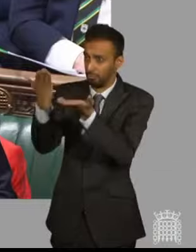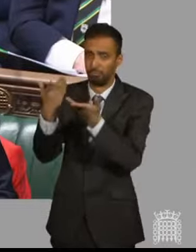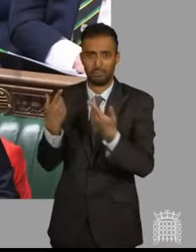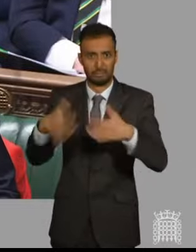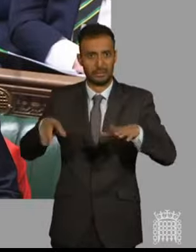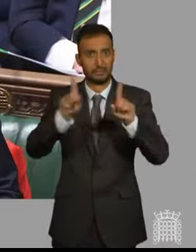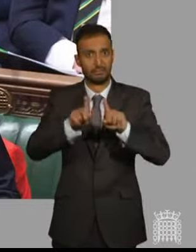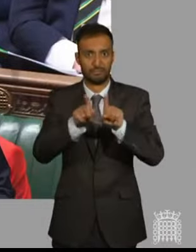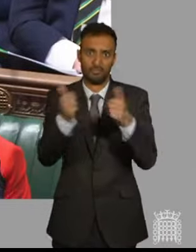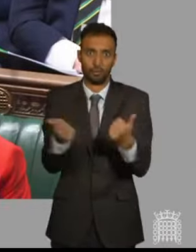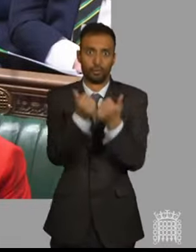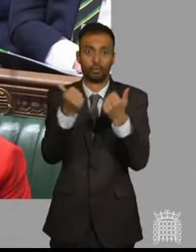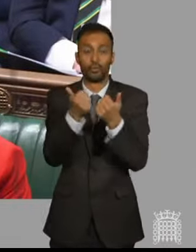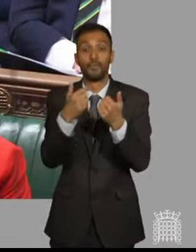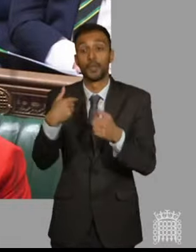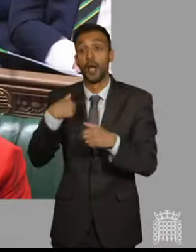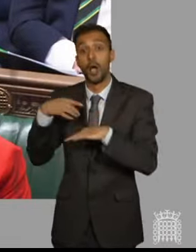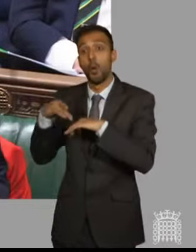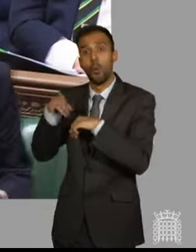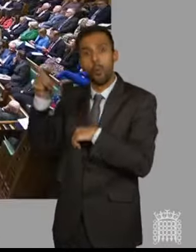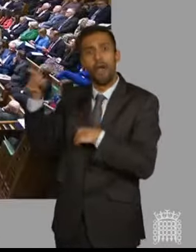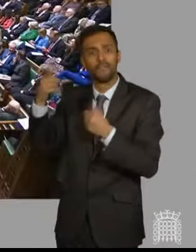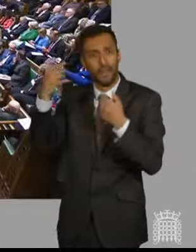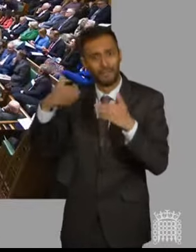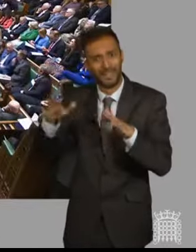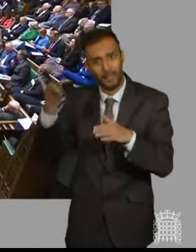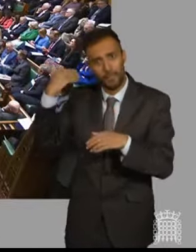is now something that she has ceased to do further going forward.